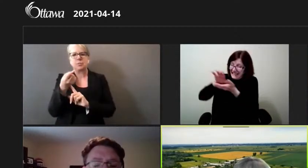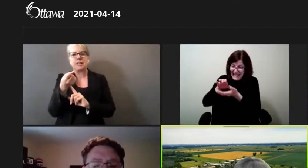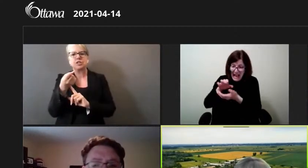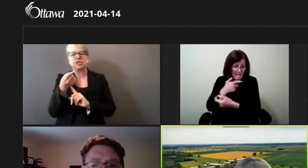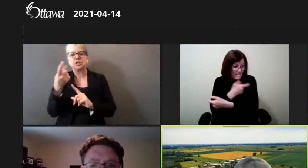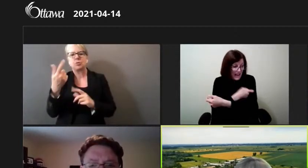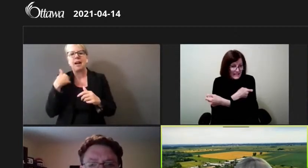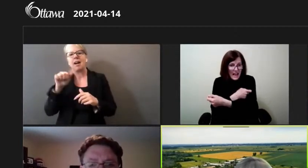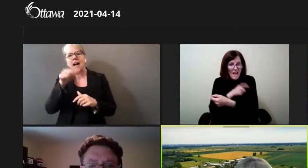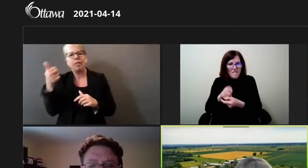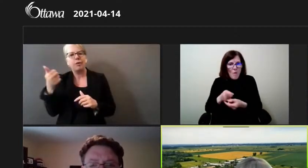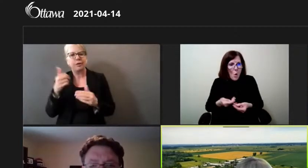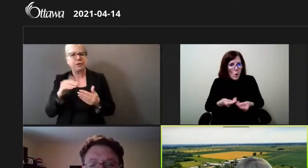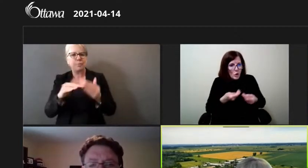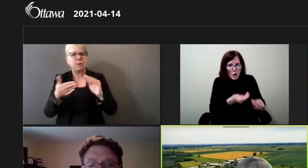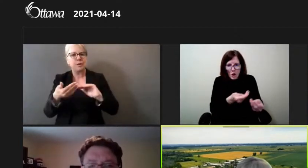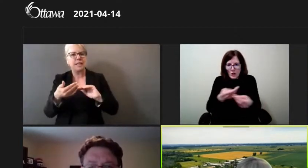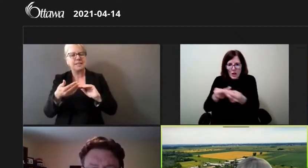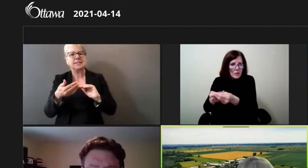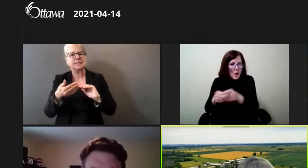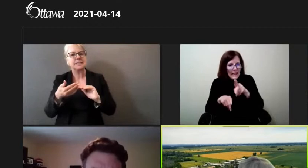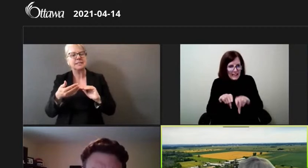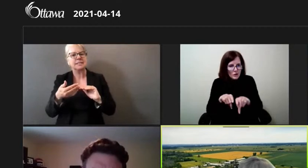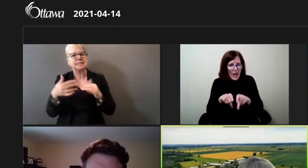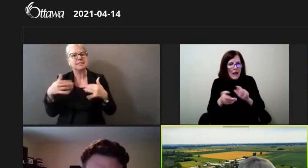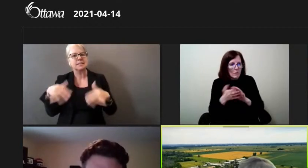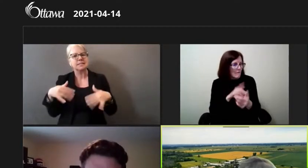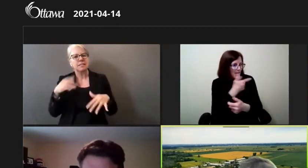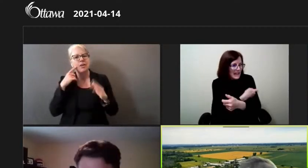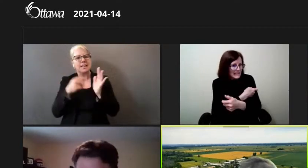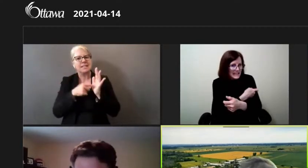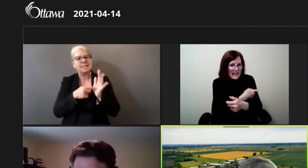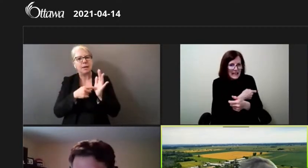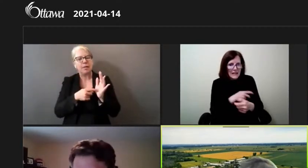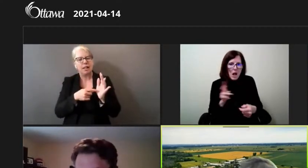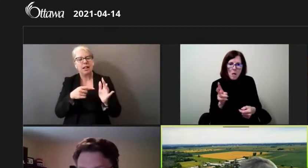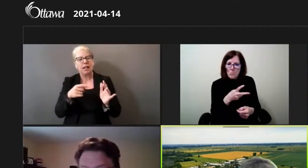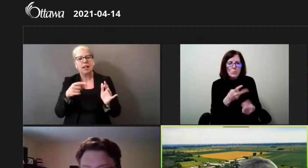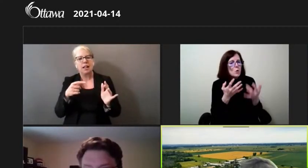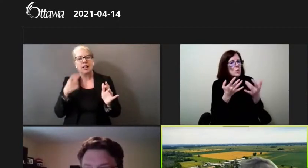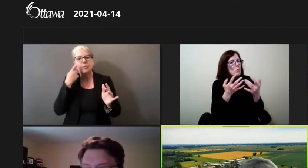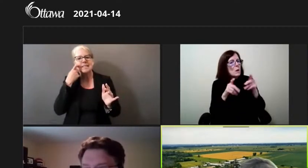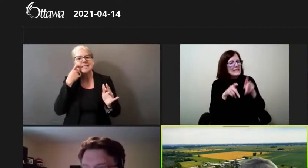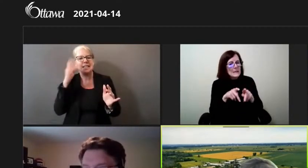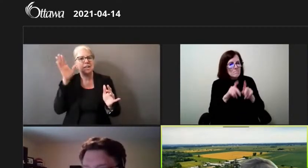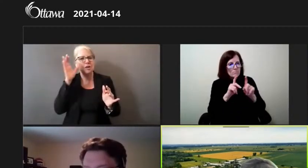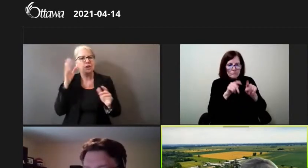other communities that certainly, like, for example, I recently heard from